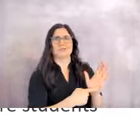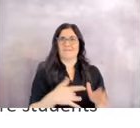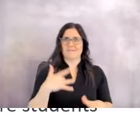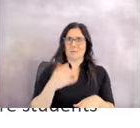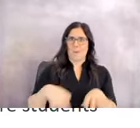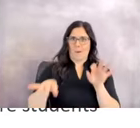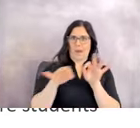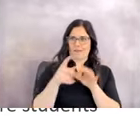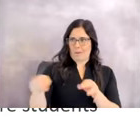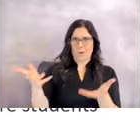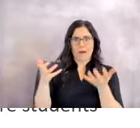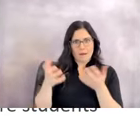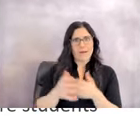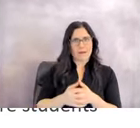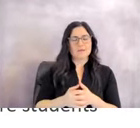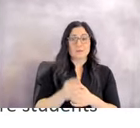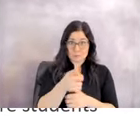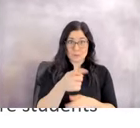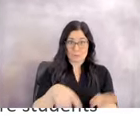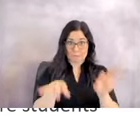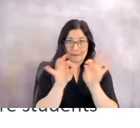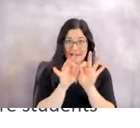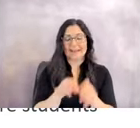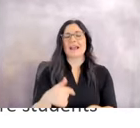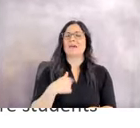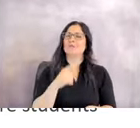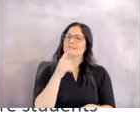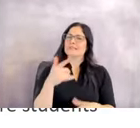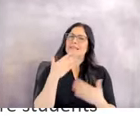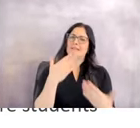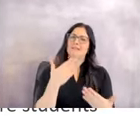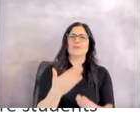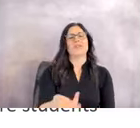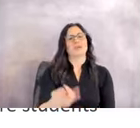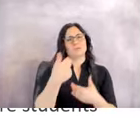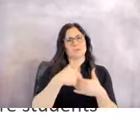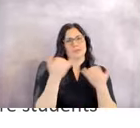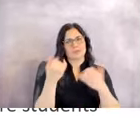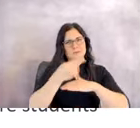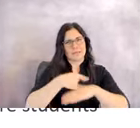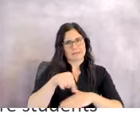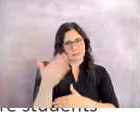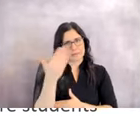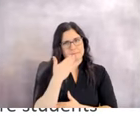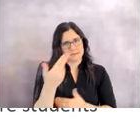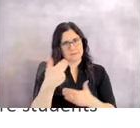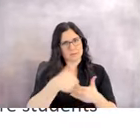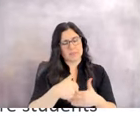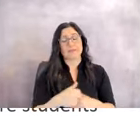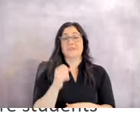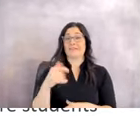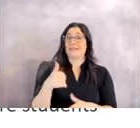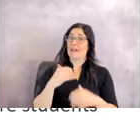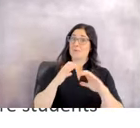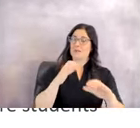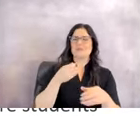matter. And you matter. And I'm just really thankful that you're here and you've joined us this morning. And if I had burritos, I'd